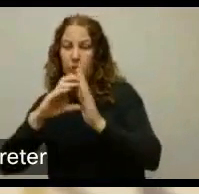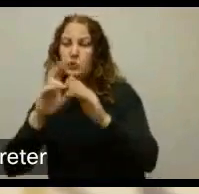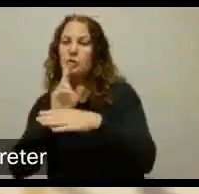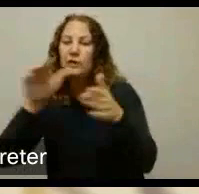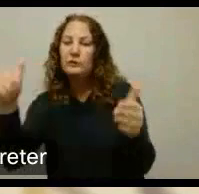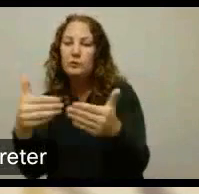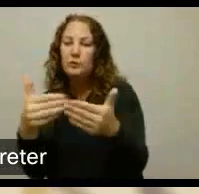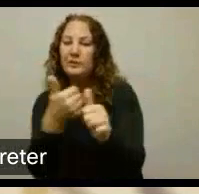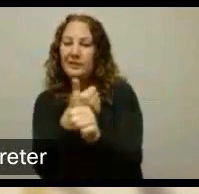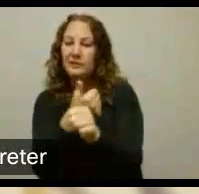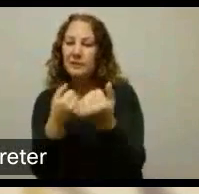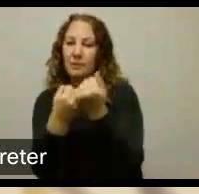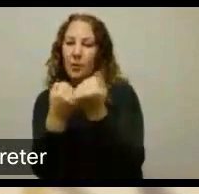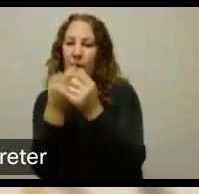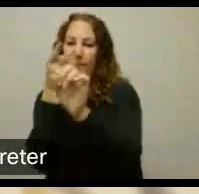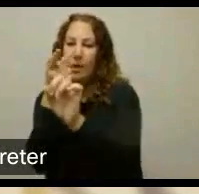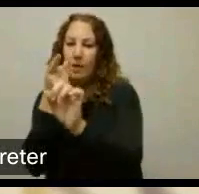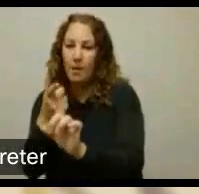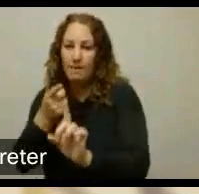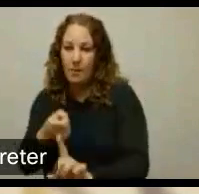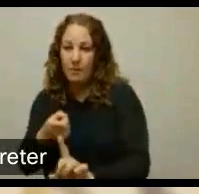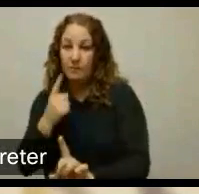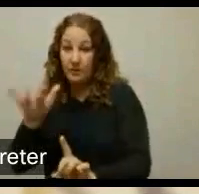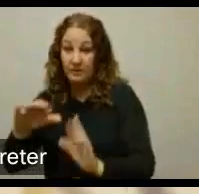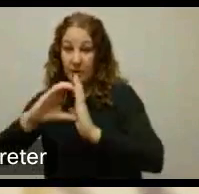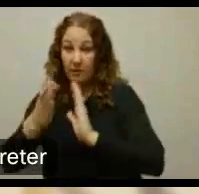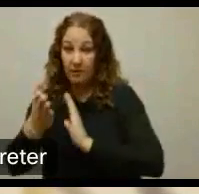each supporting point in turn in this paragraph?